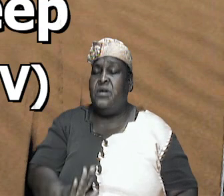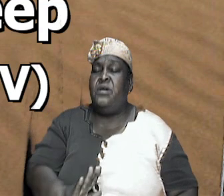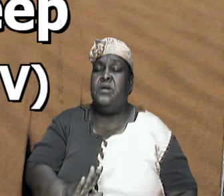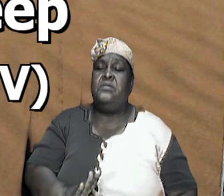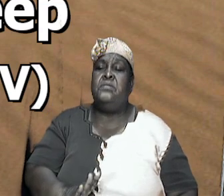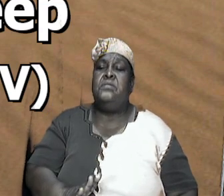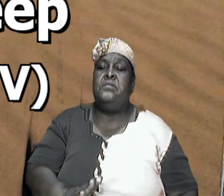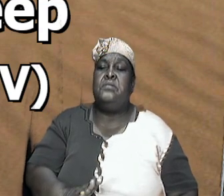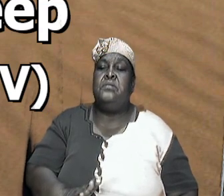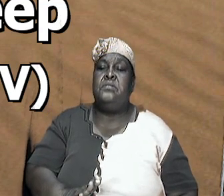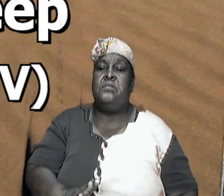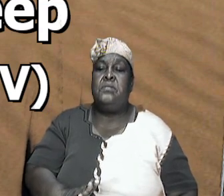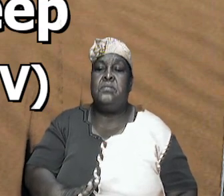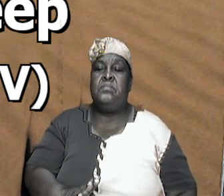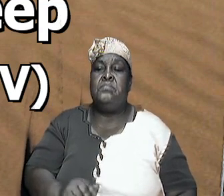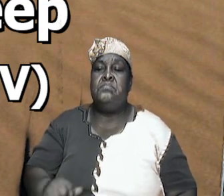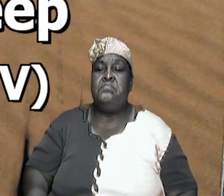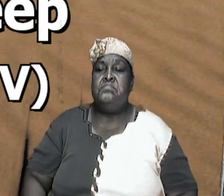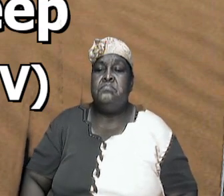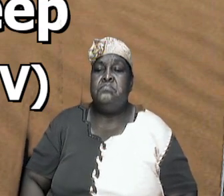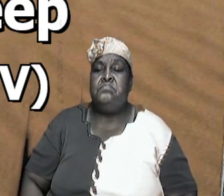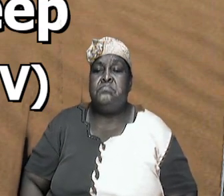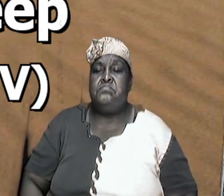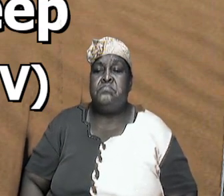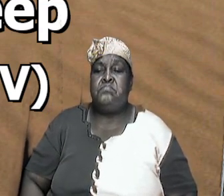the deep things of God.